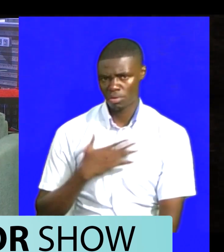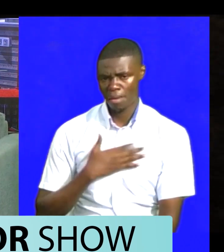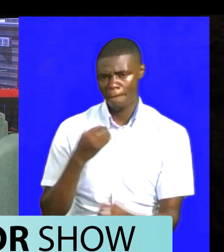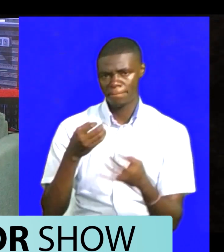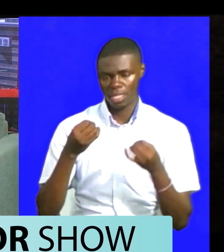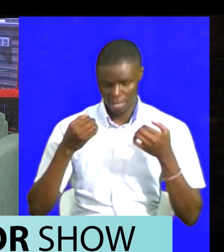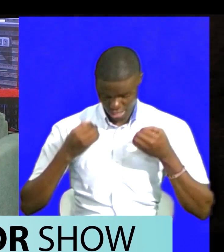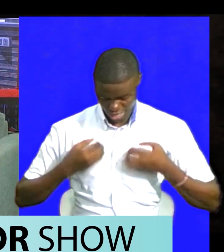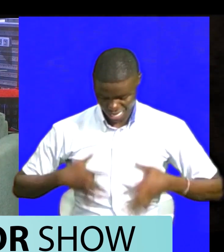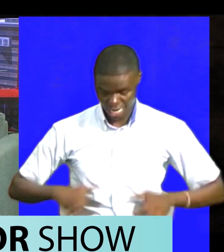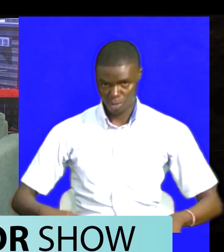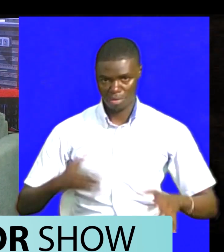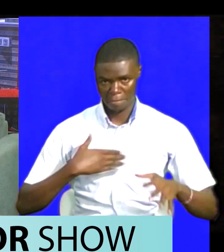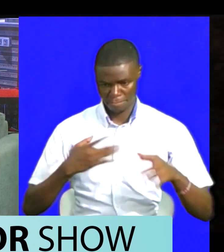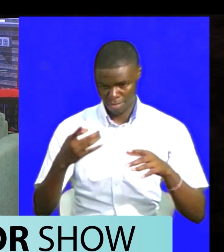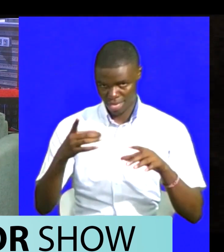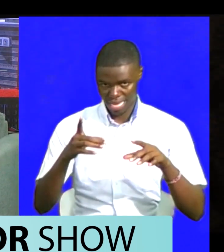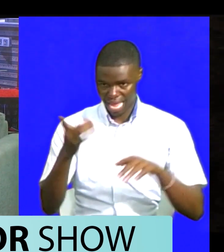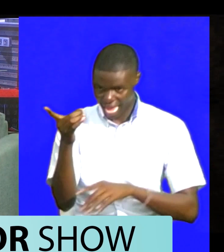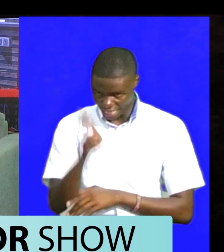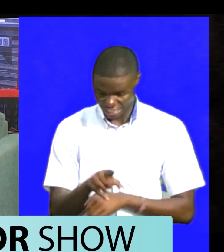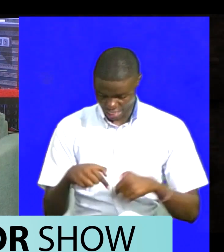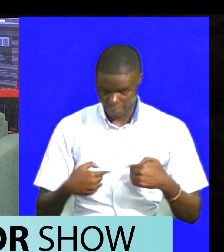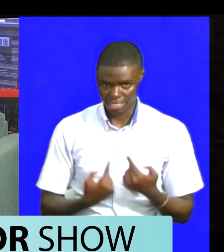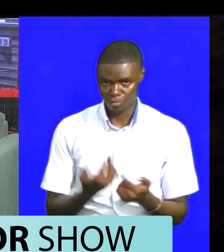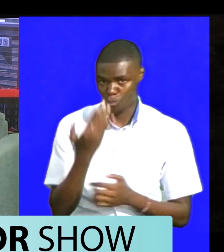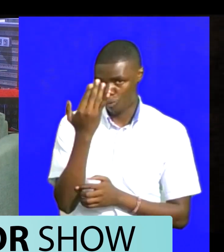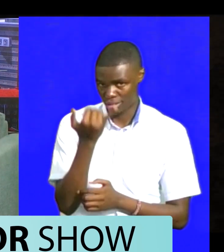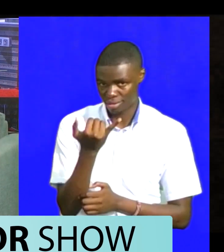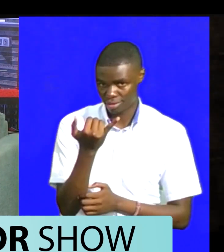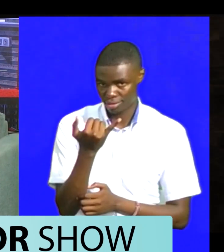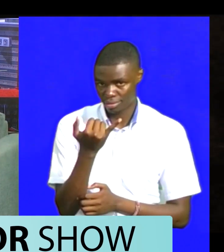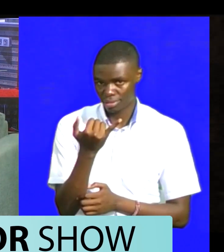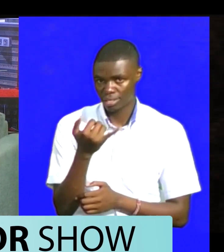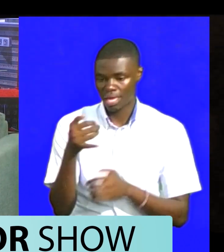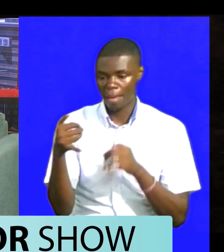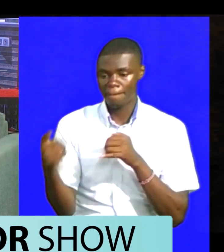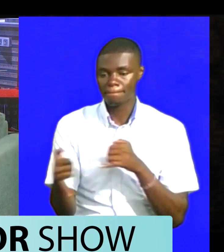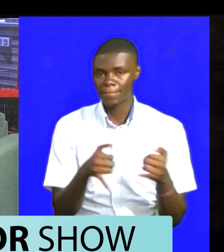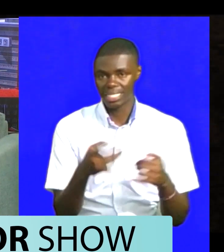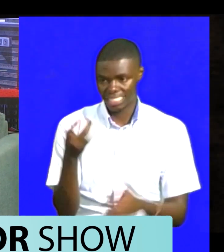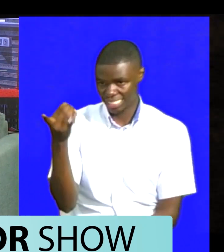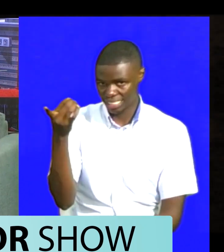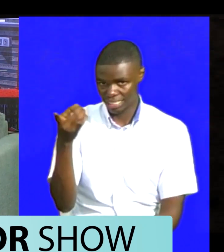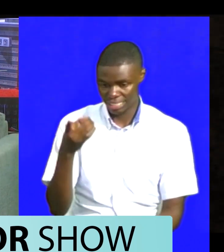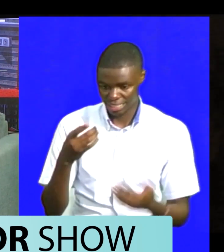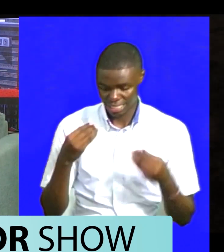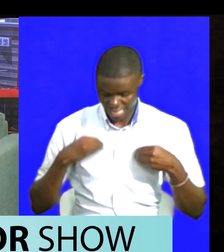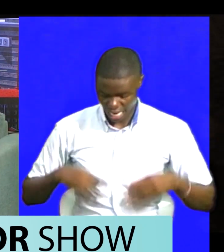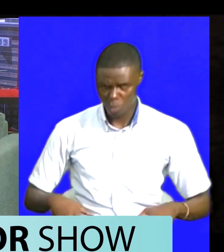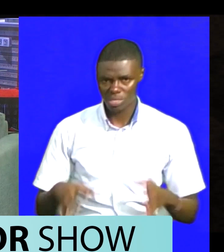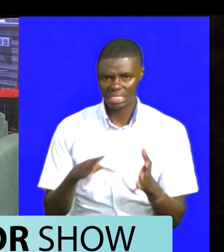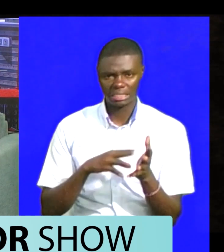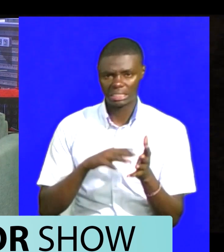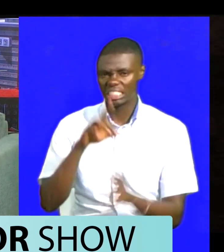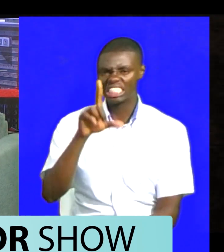gowns, I usually design them by myself, because pageant gowns are not as cheap as we